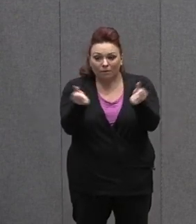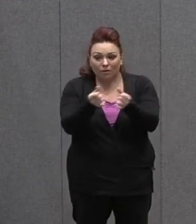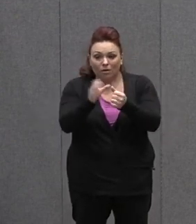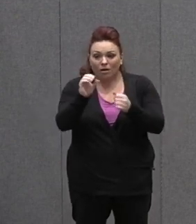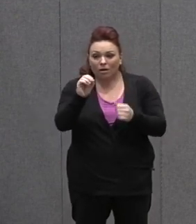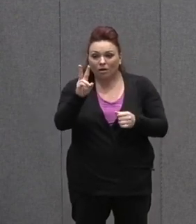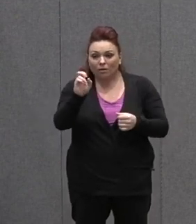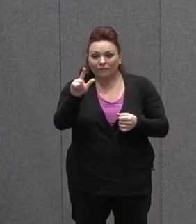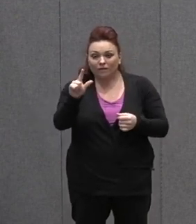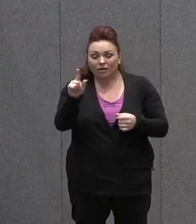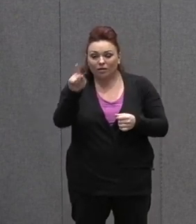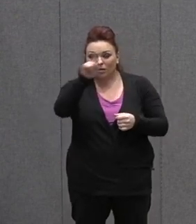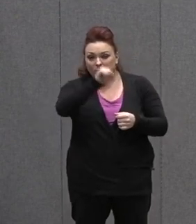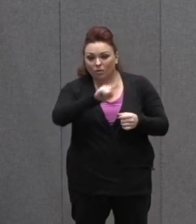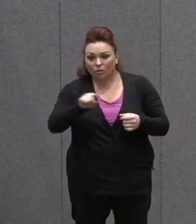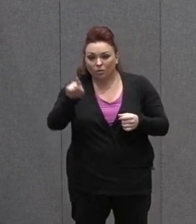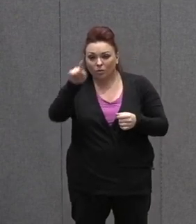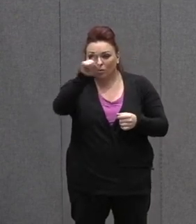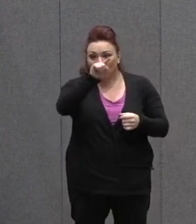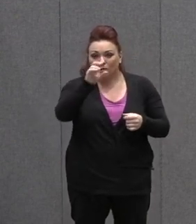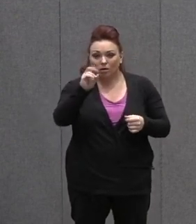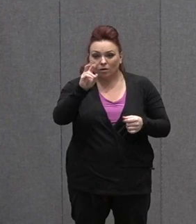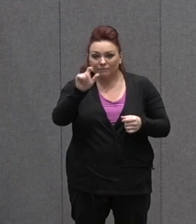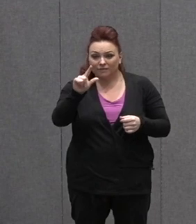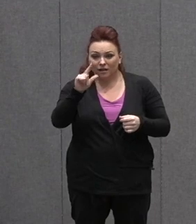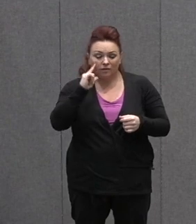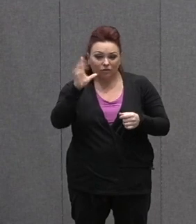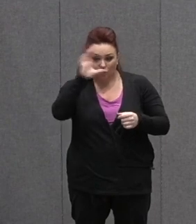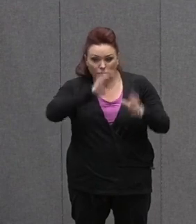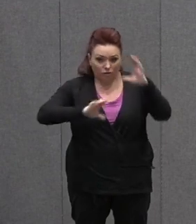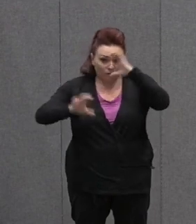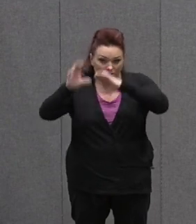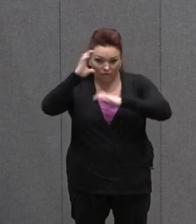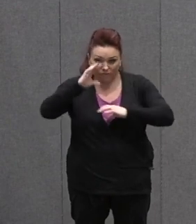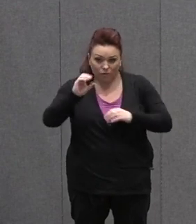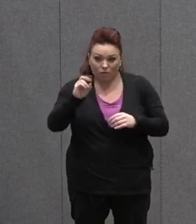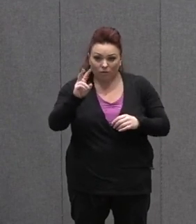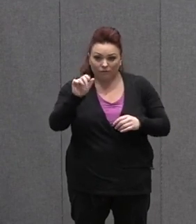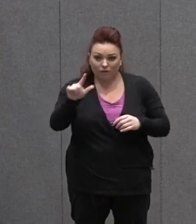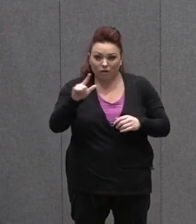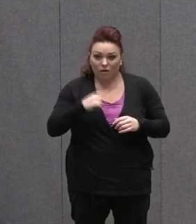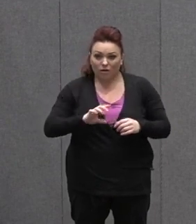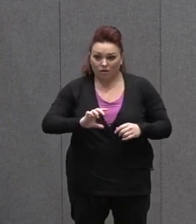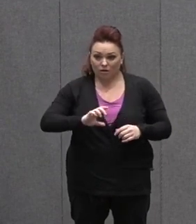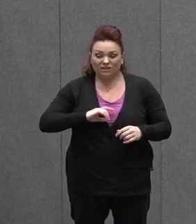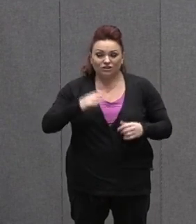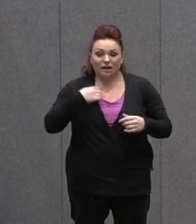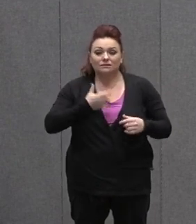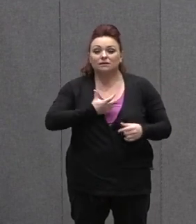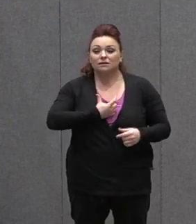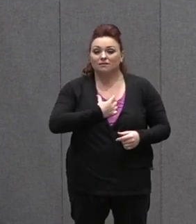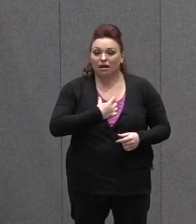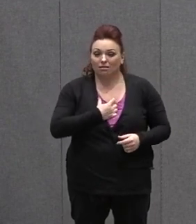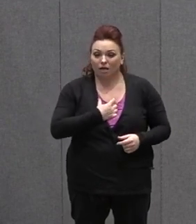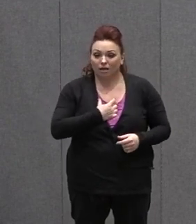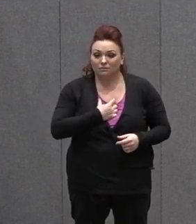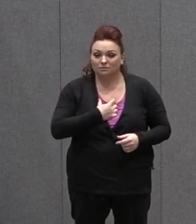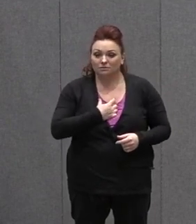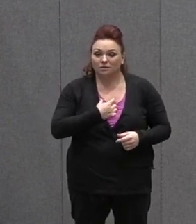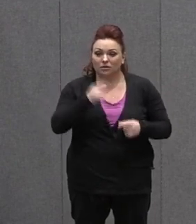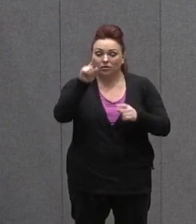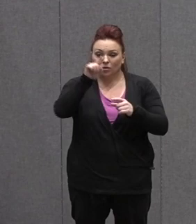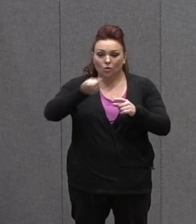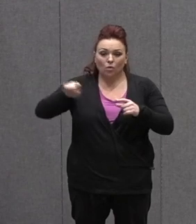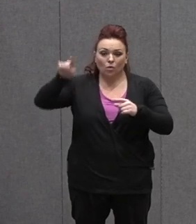You could go on an oval shape too. A shape on two. She has ovals in the shape of a necklace. There's